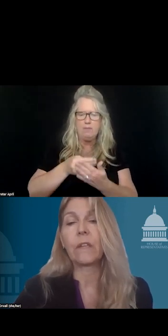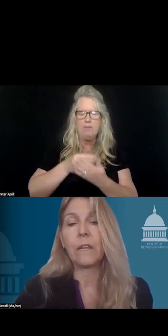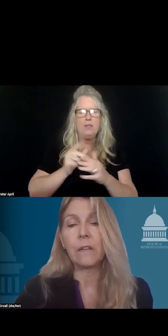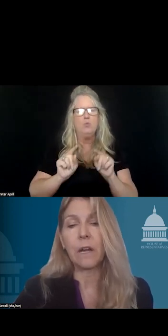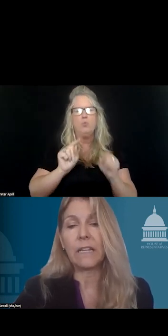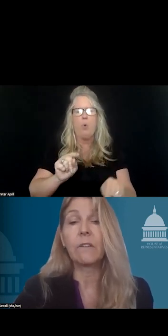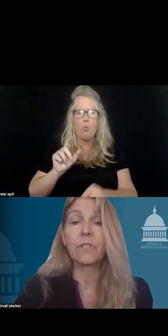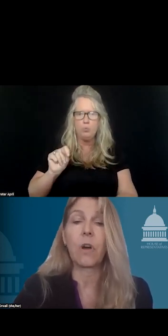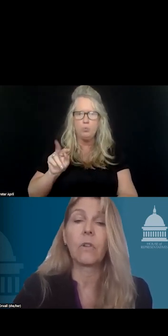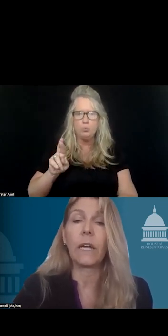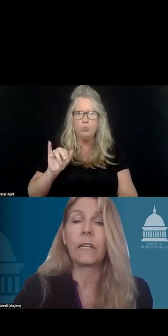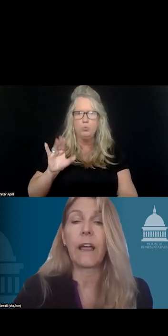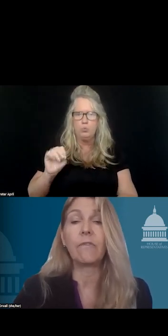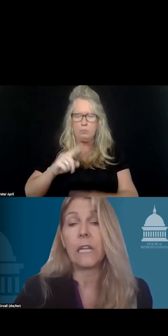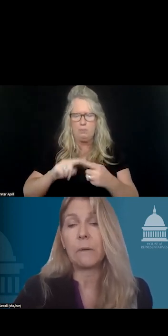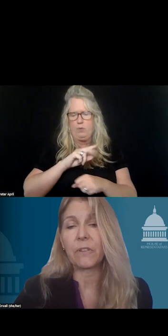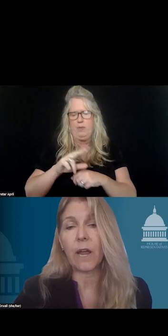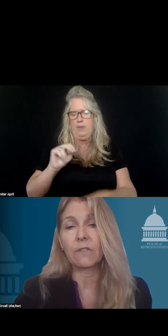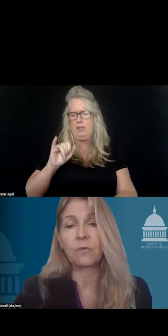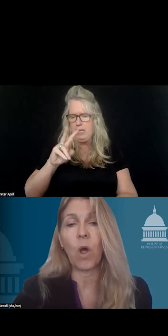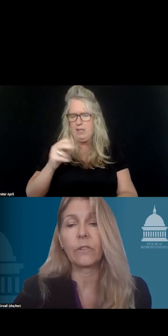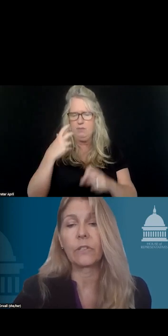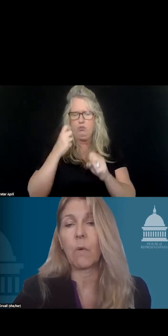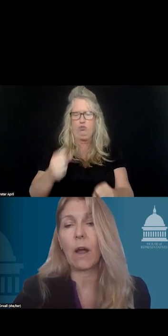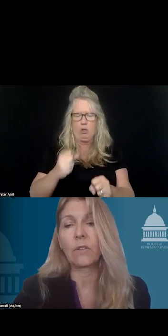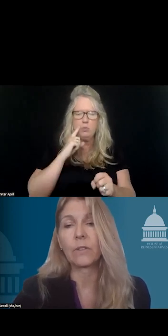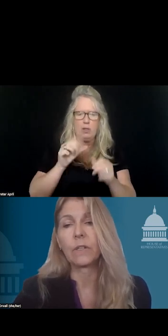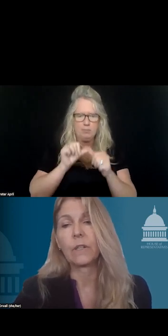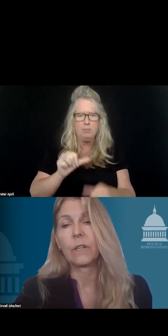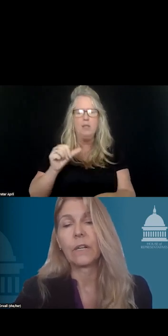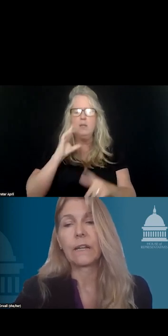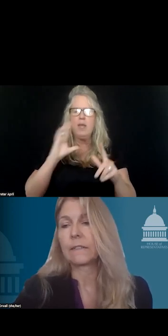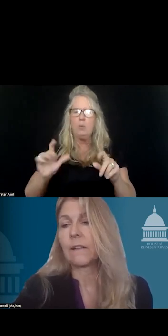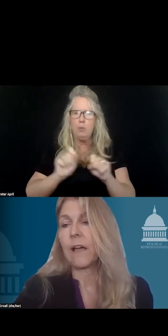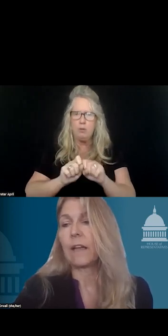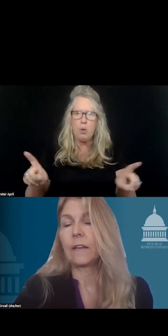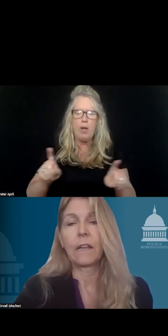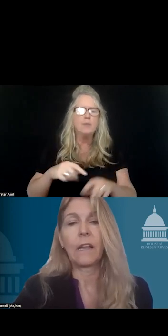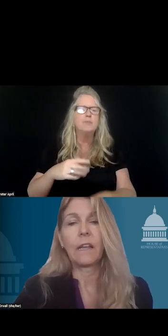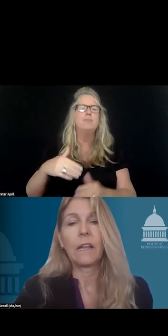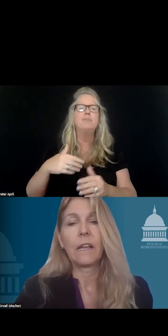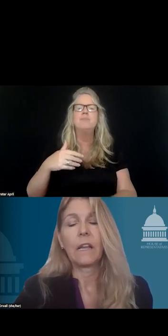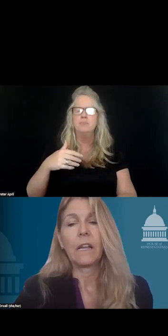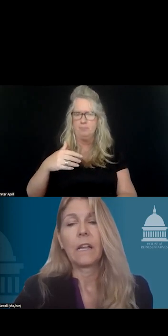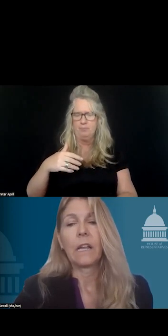so that the Native and Strong line can have teams attached as well to go out. Next slide.